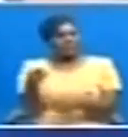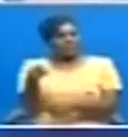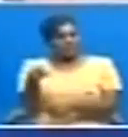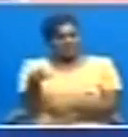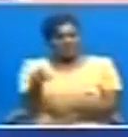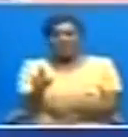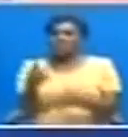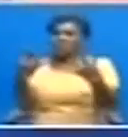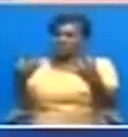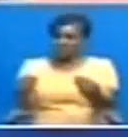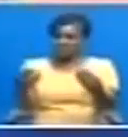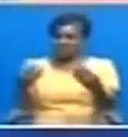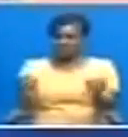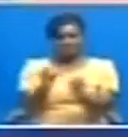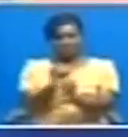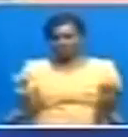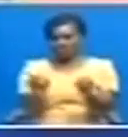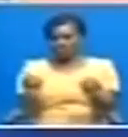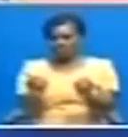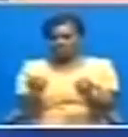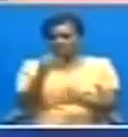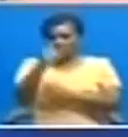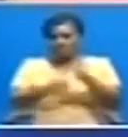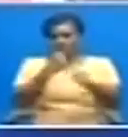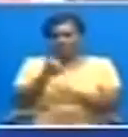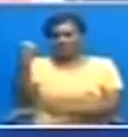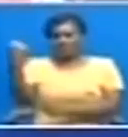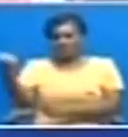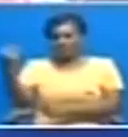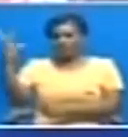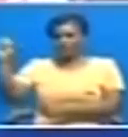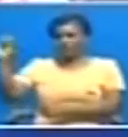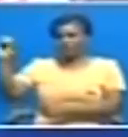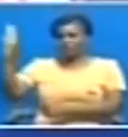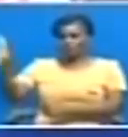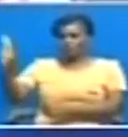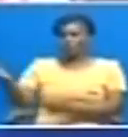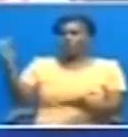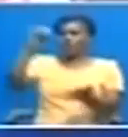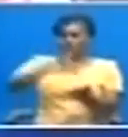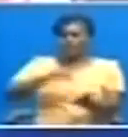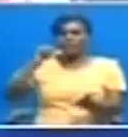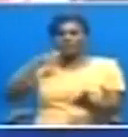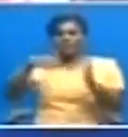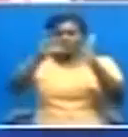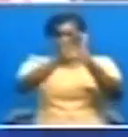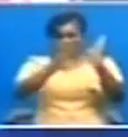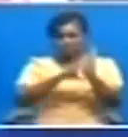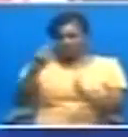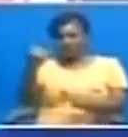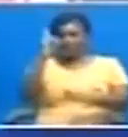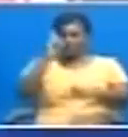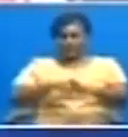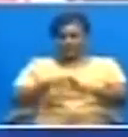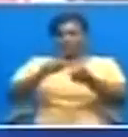not always been easy to navigate. Every 5 years, the MOU is renewed, and now with the new constitution, it's the first time it's